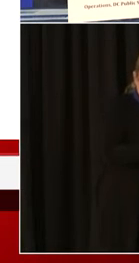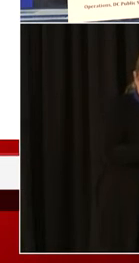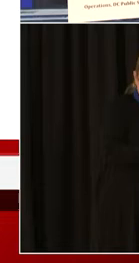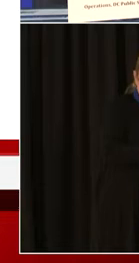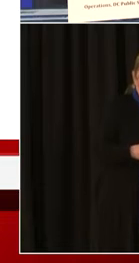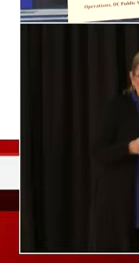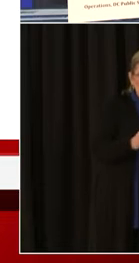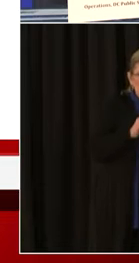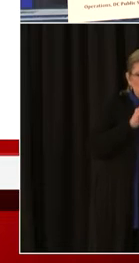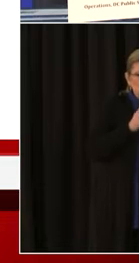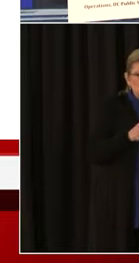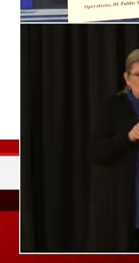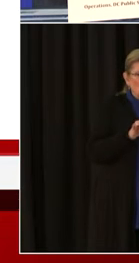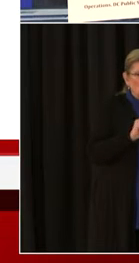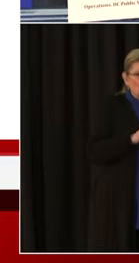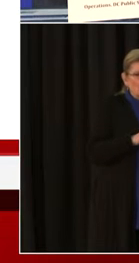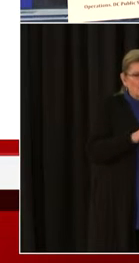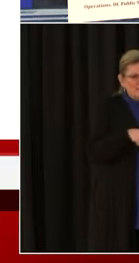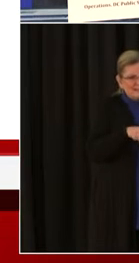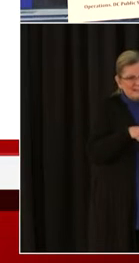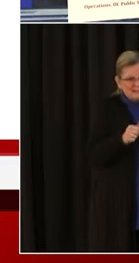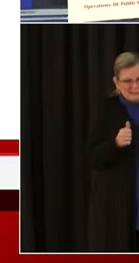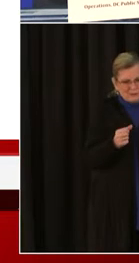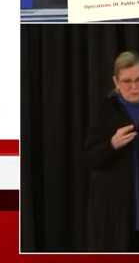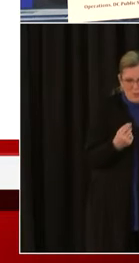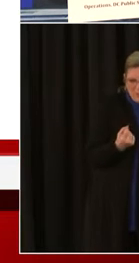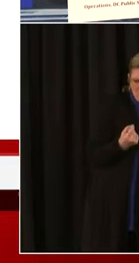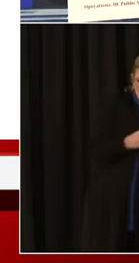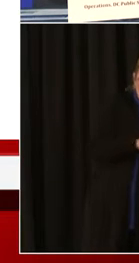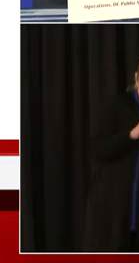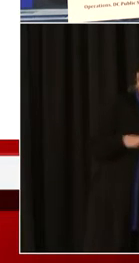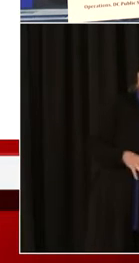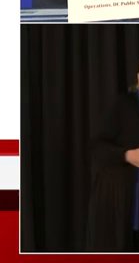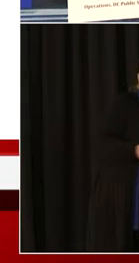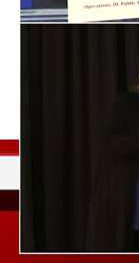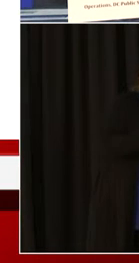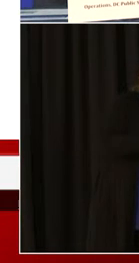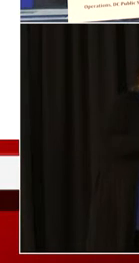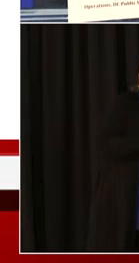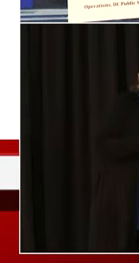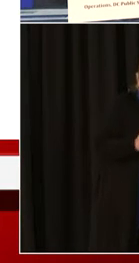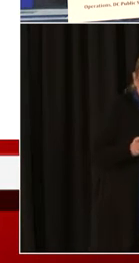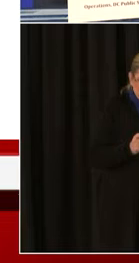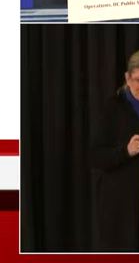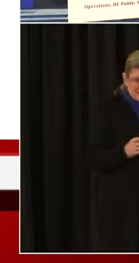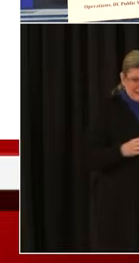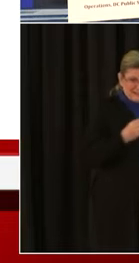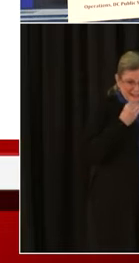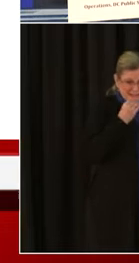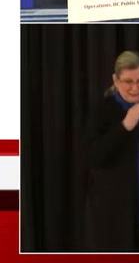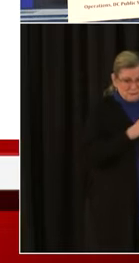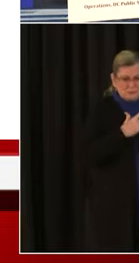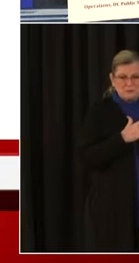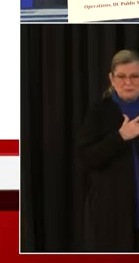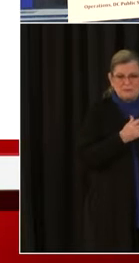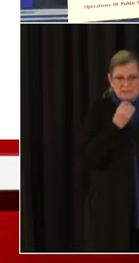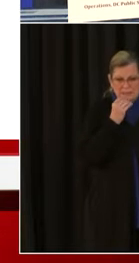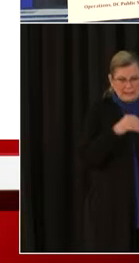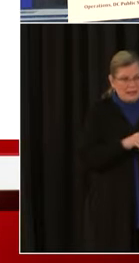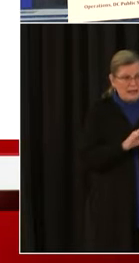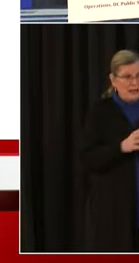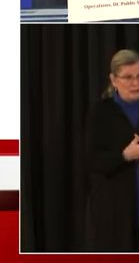make sure that group of 10 or 11 students remains with each other, we're actually going to be changing our dining habits and actually eating in the